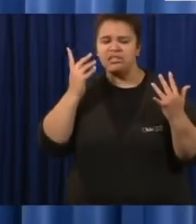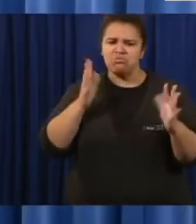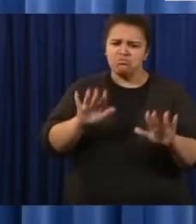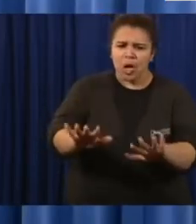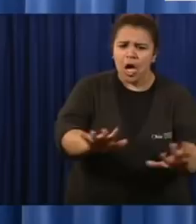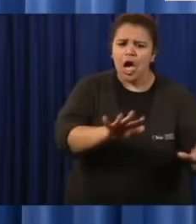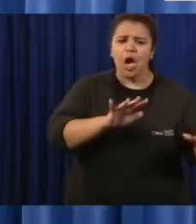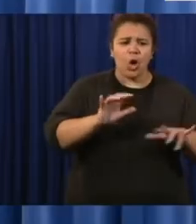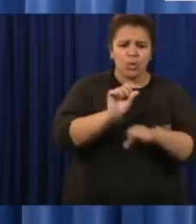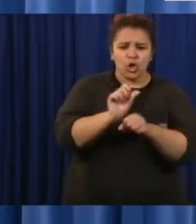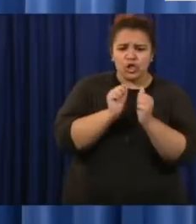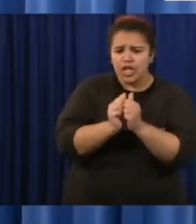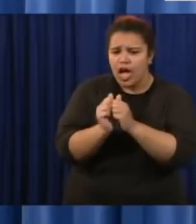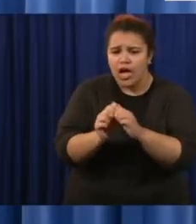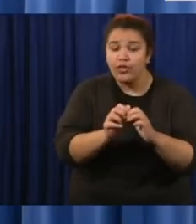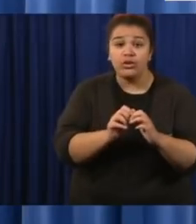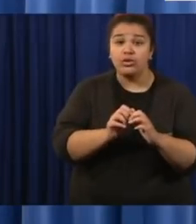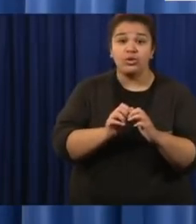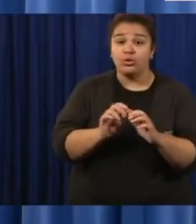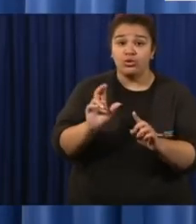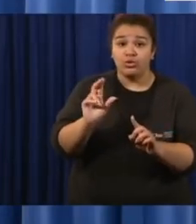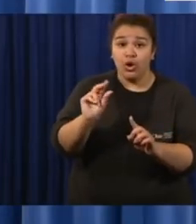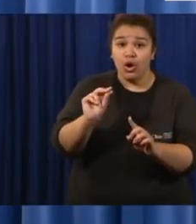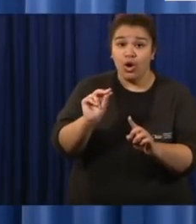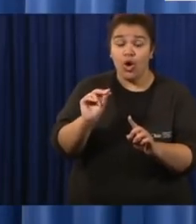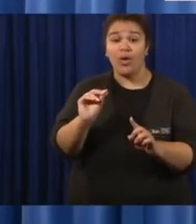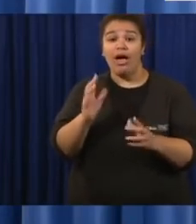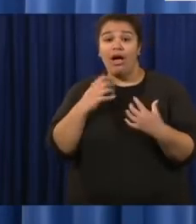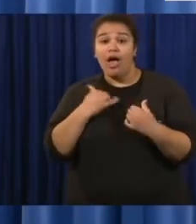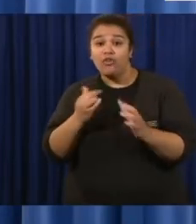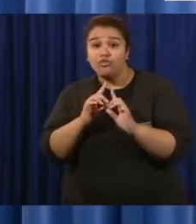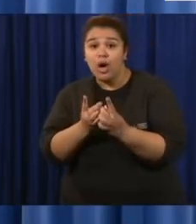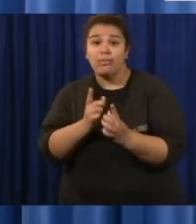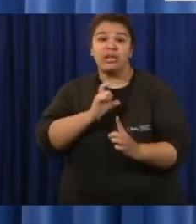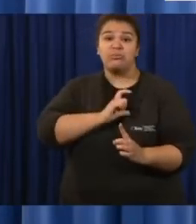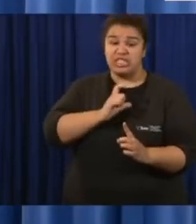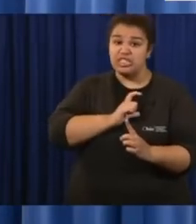the news, they had threatened to take their licenses and so on.